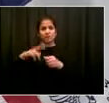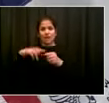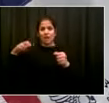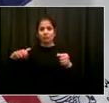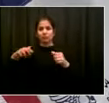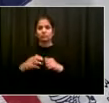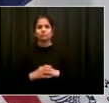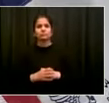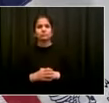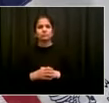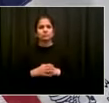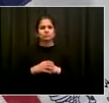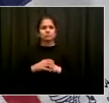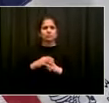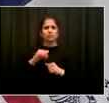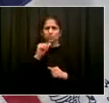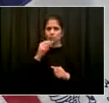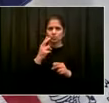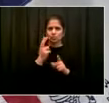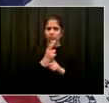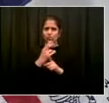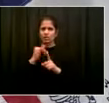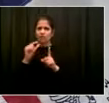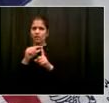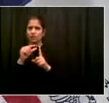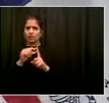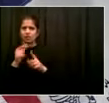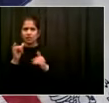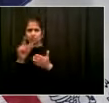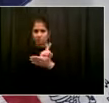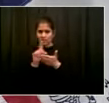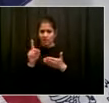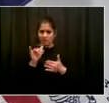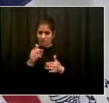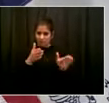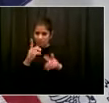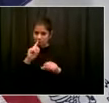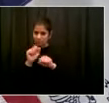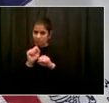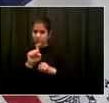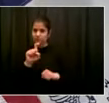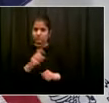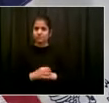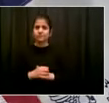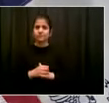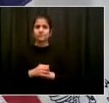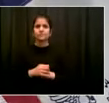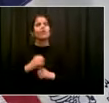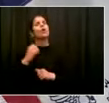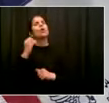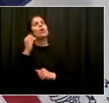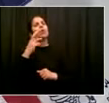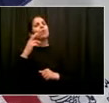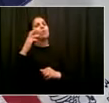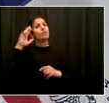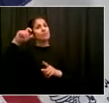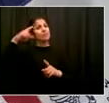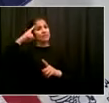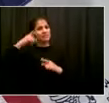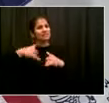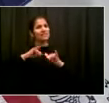so this morning? And if so, doesn't that deprive the governor of due process under the law?